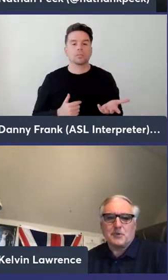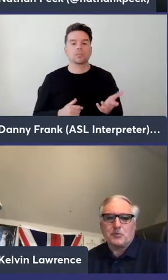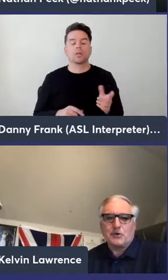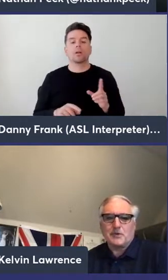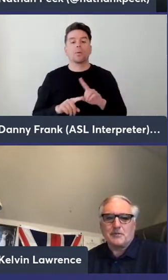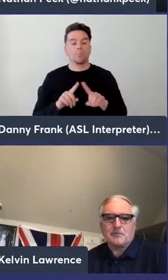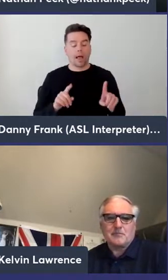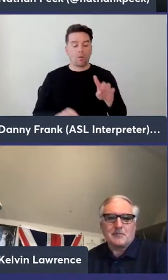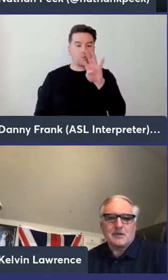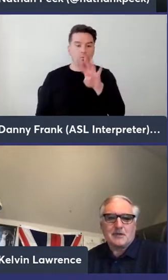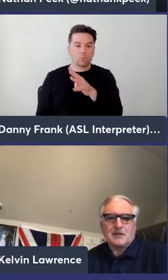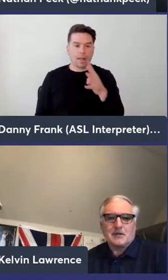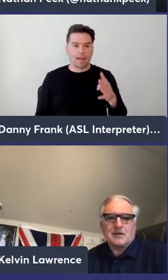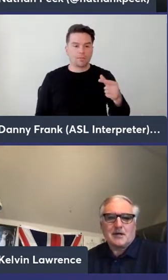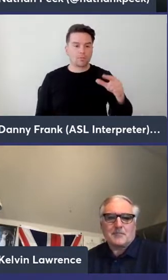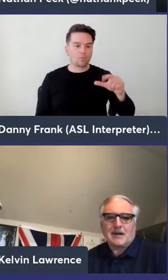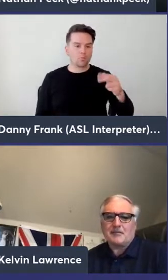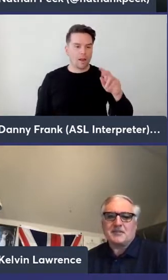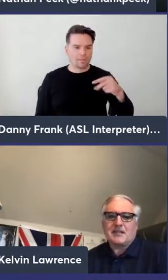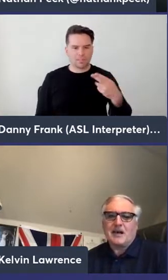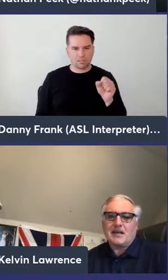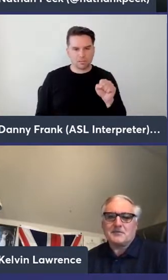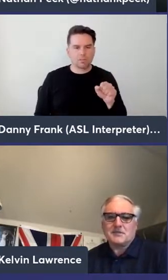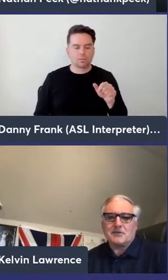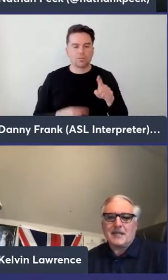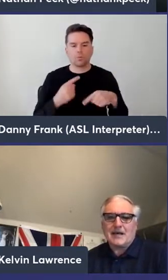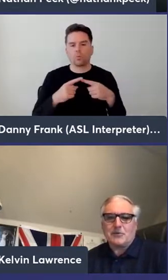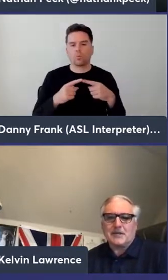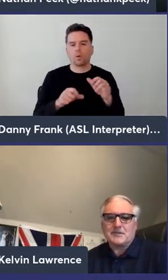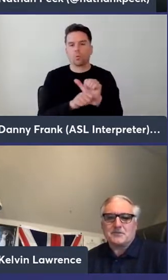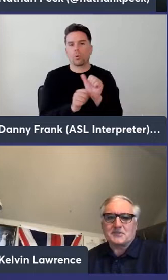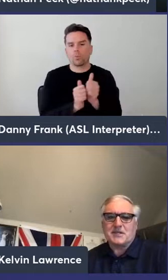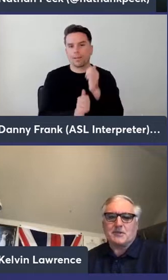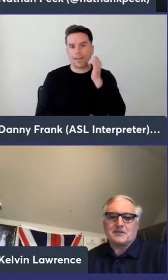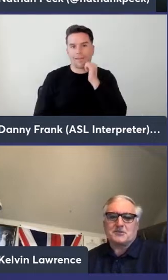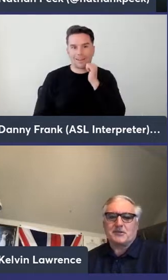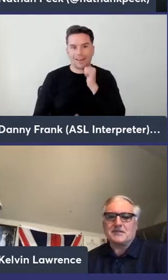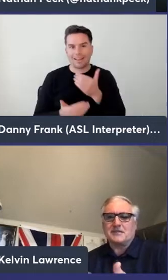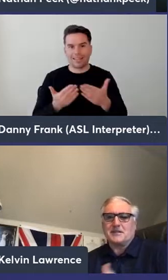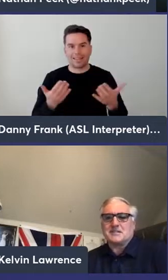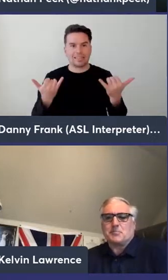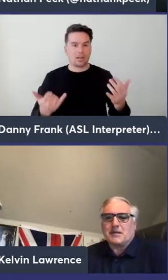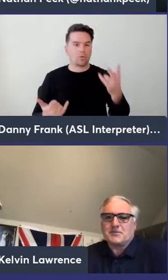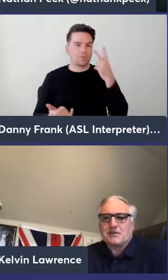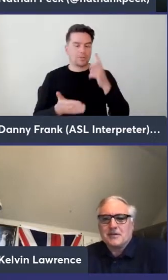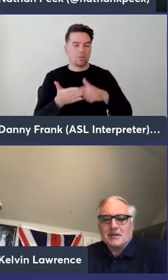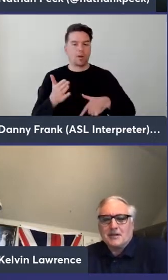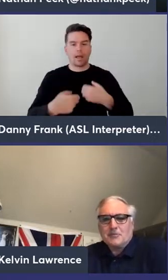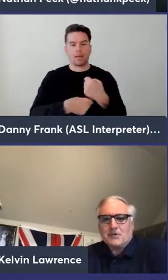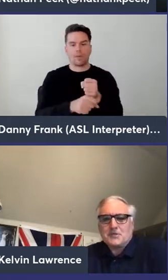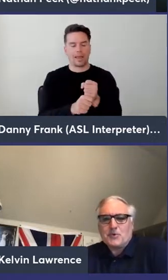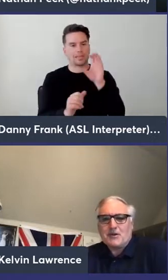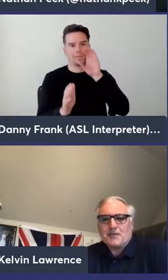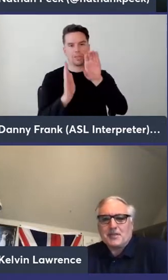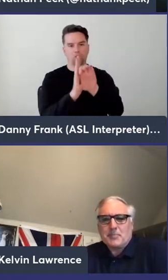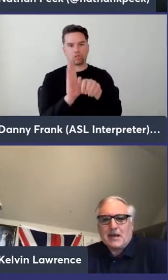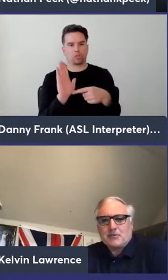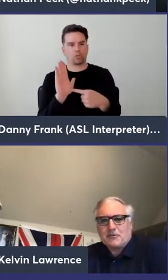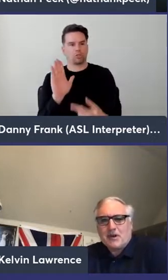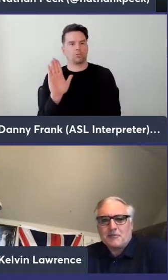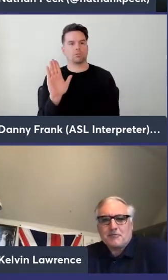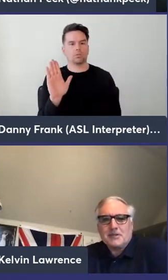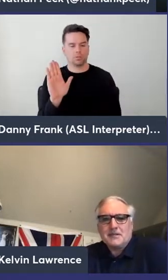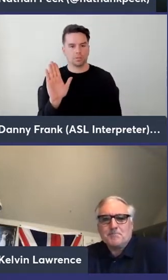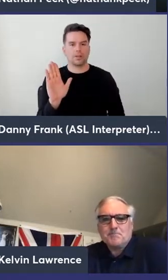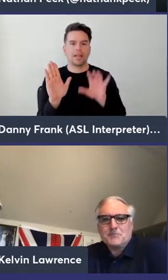graphs when we work with our everyday lives. So now we can sort of see what I just created as a picture, which is where I think the power